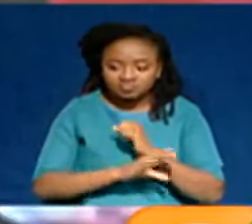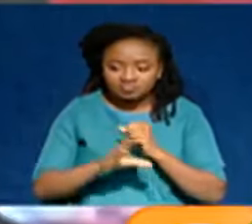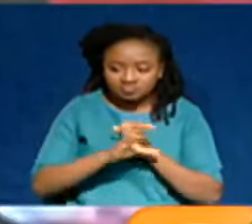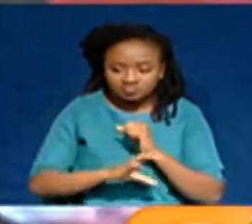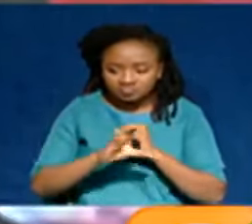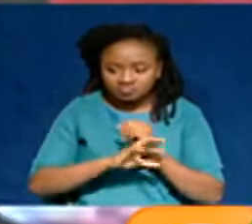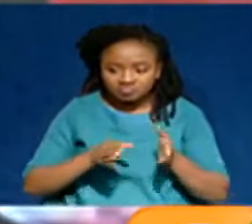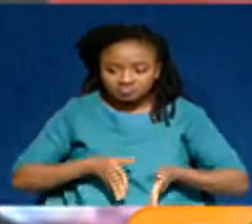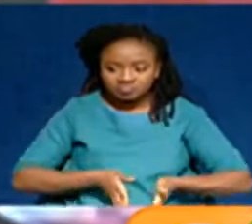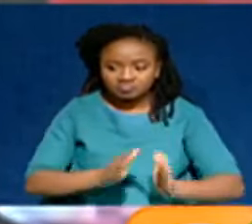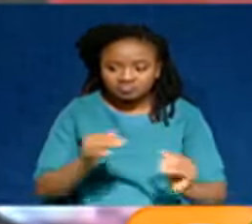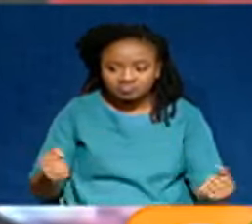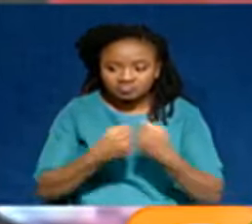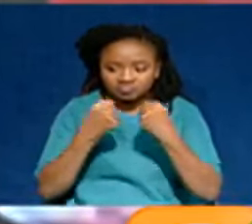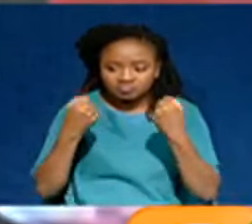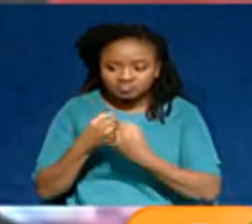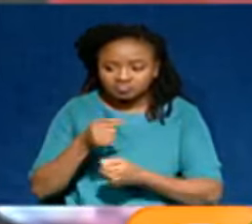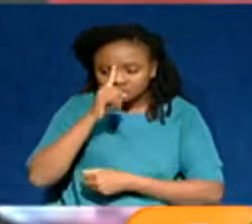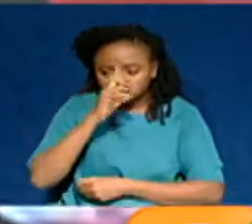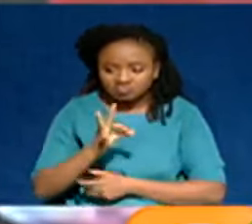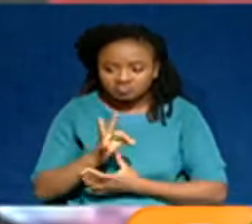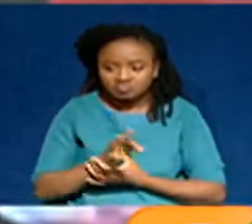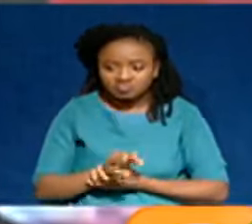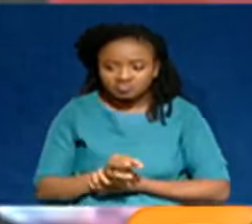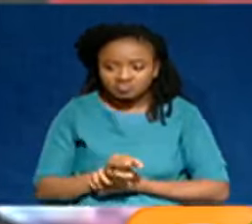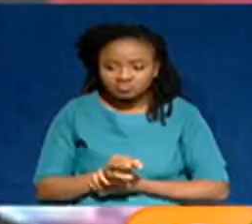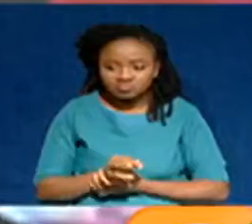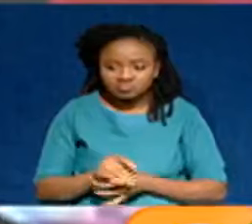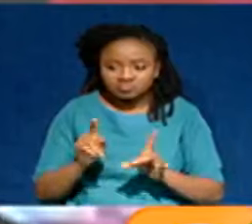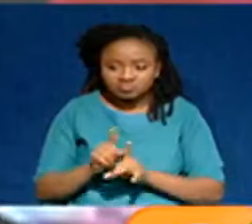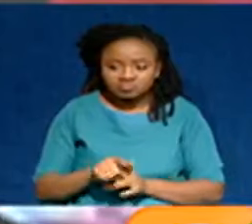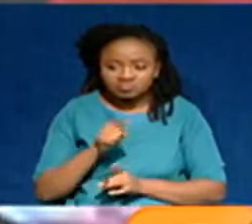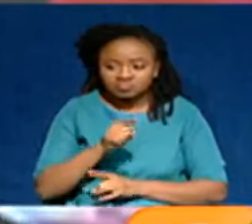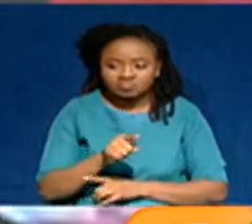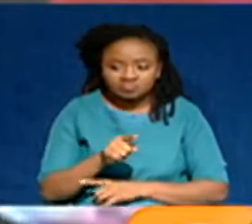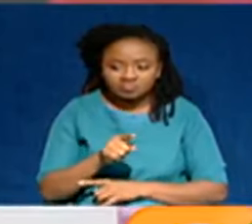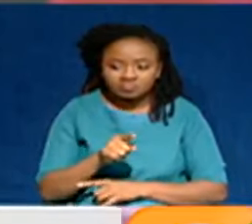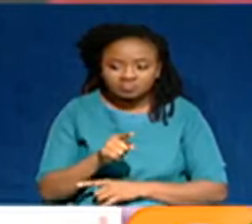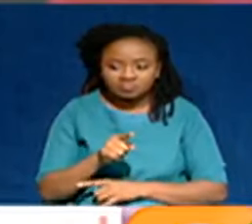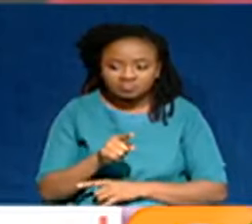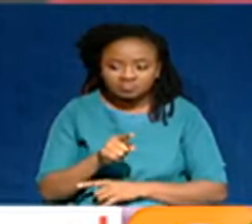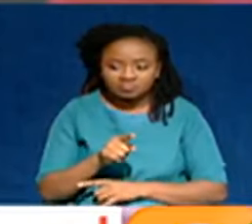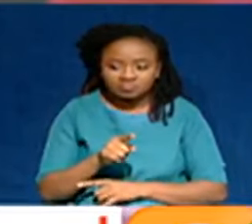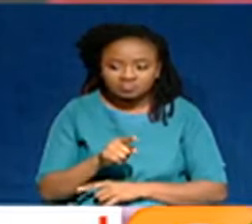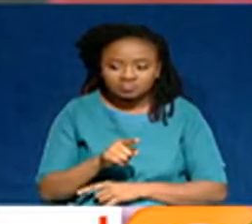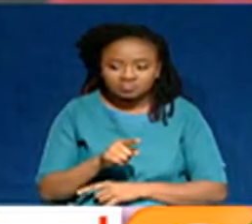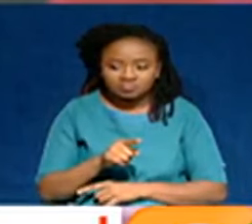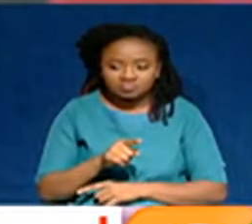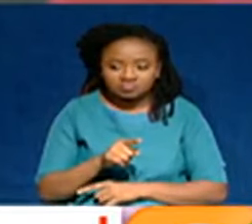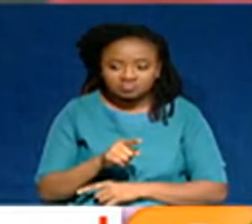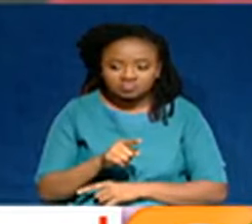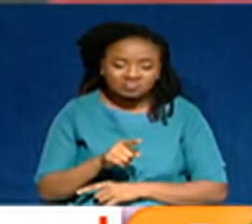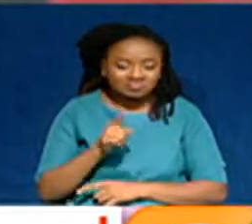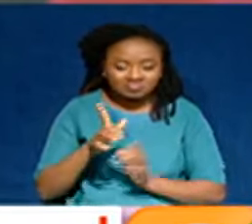road accidents is very serious. And it's not something that, as you rightly put in the graphics that you